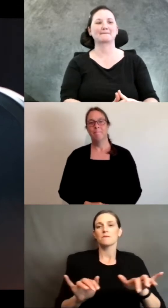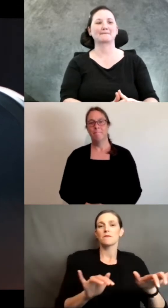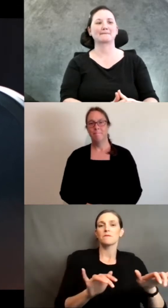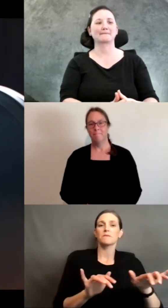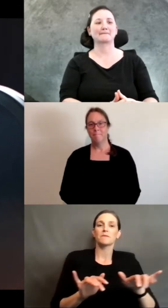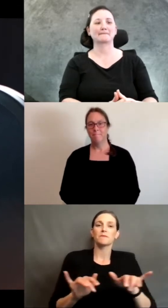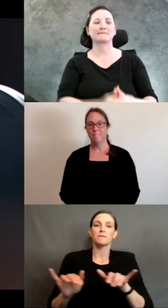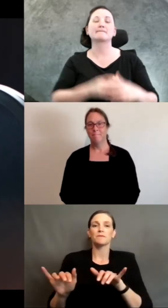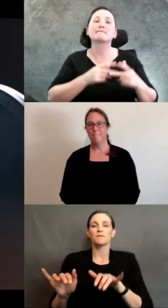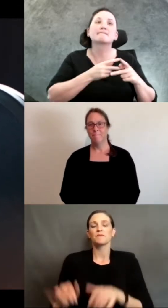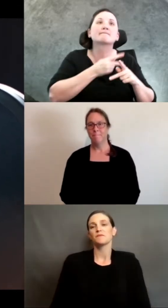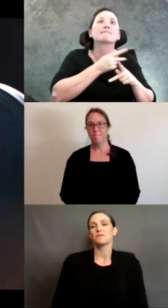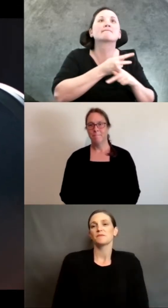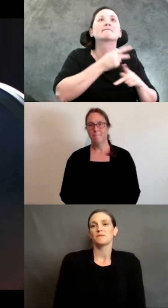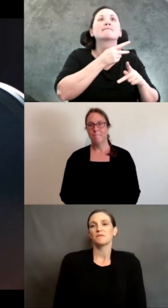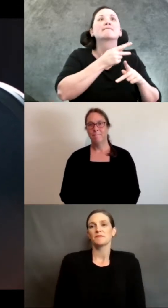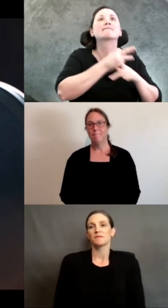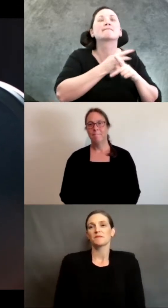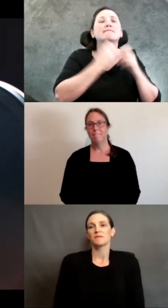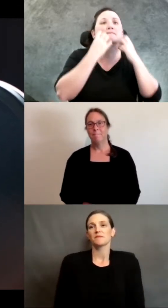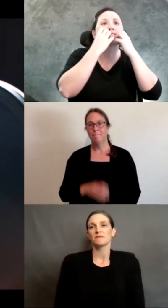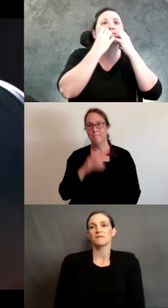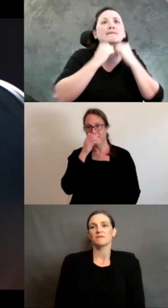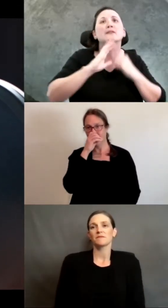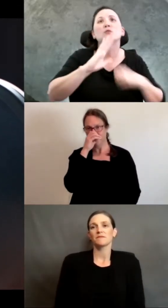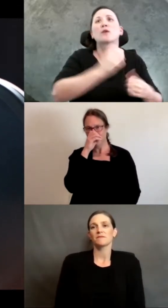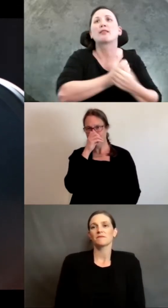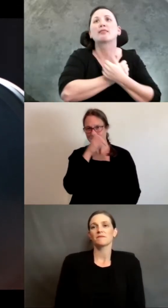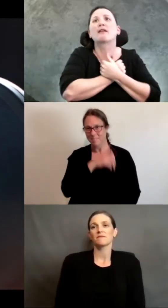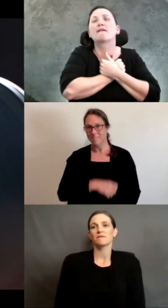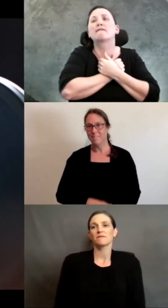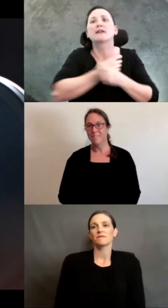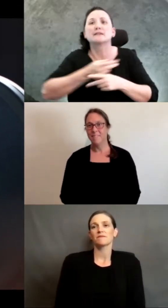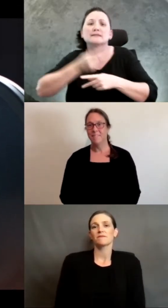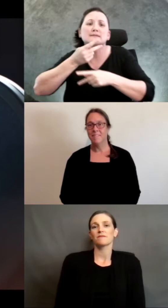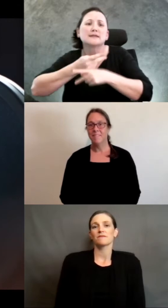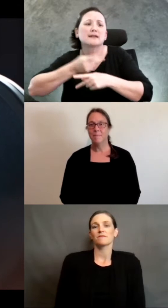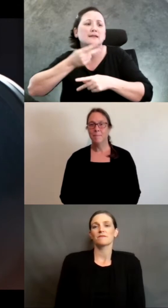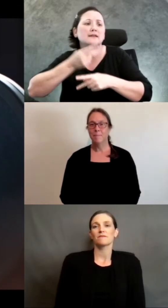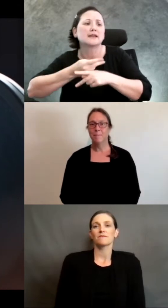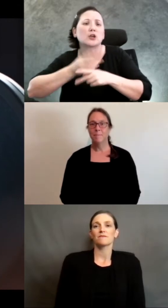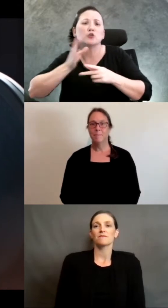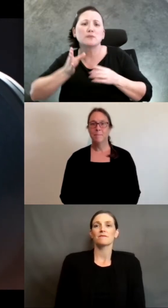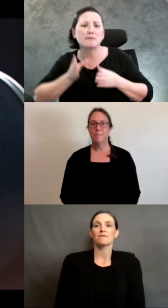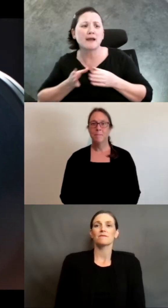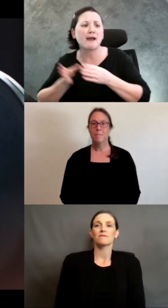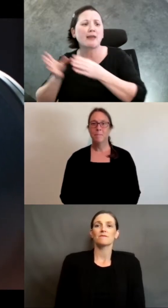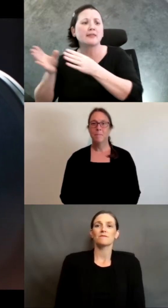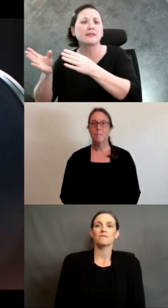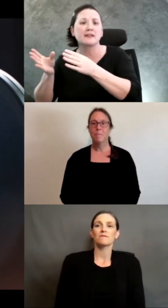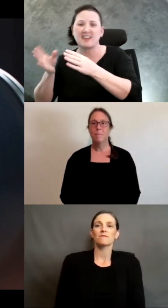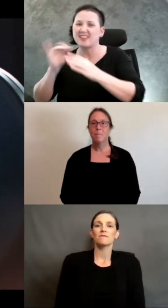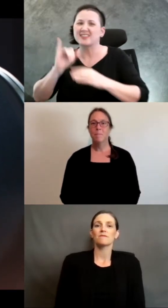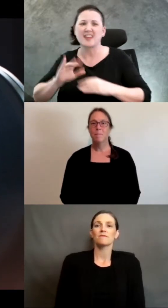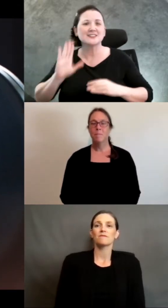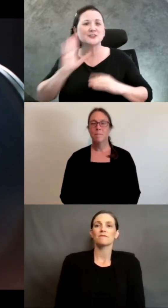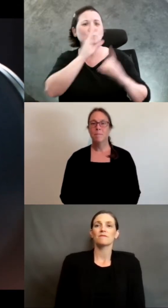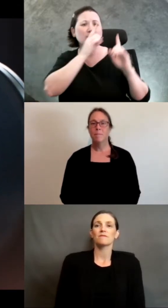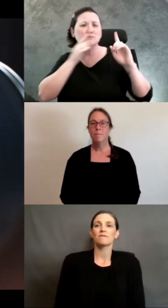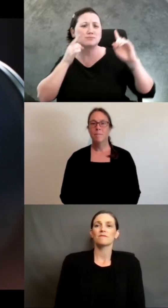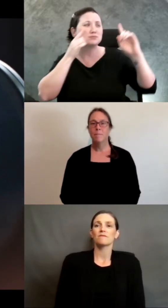Take care with your love, take care with your path. It's your